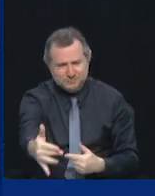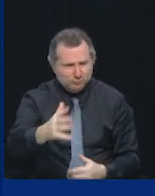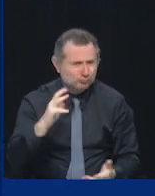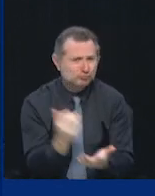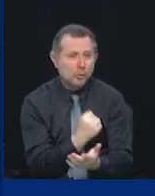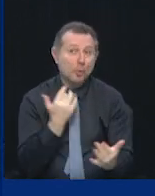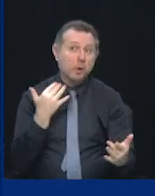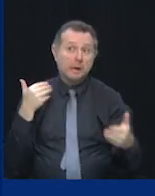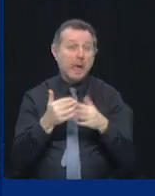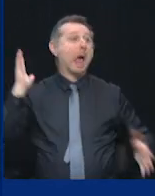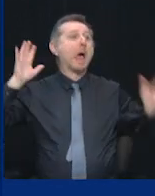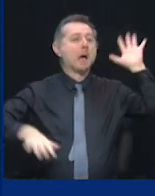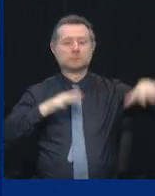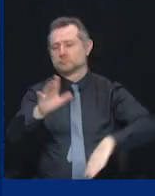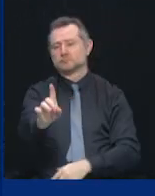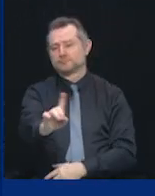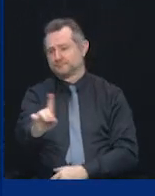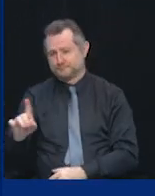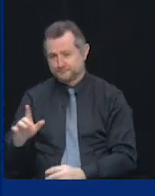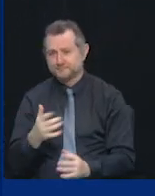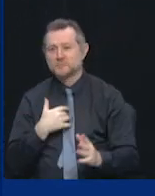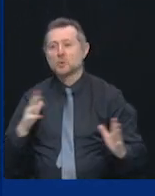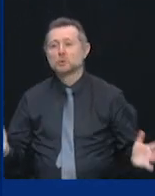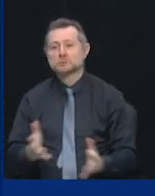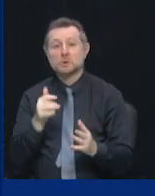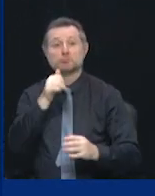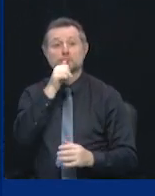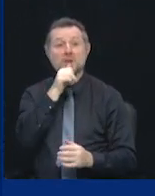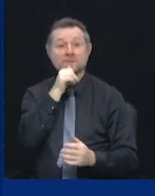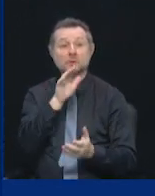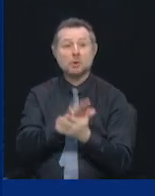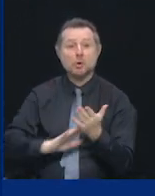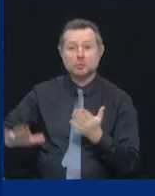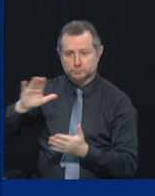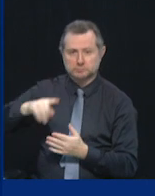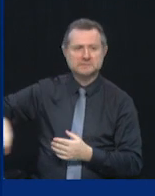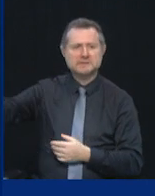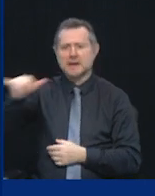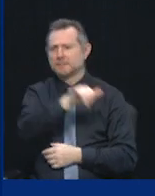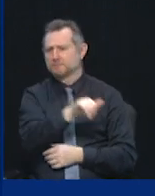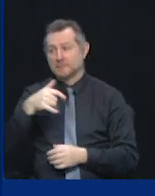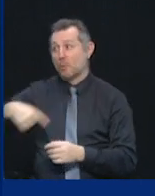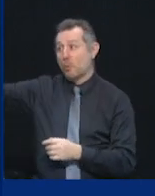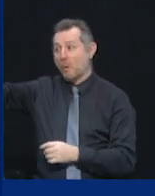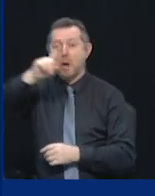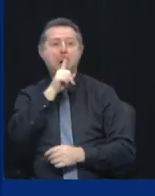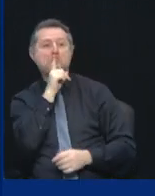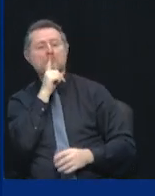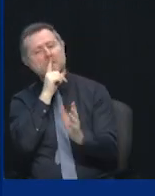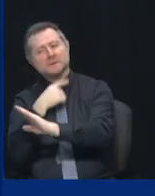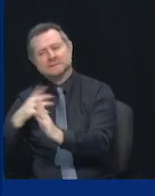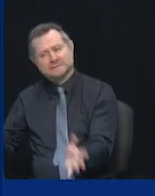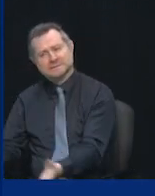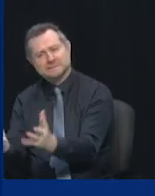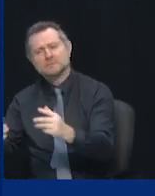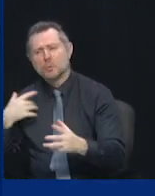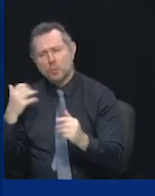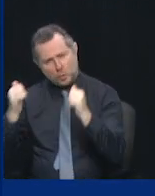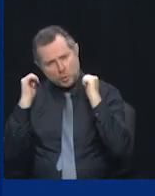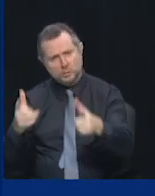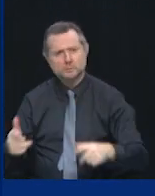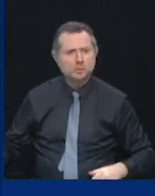I also encourage private schools to do the same thing. Let's make a global statement.